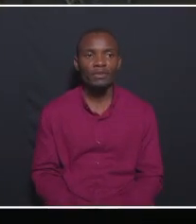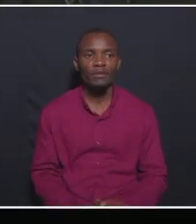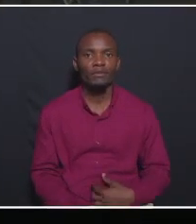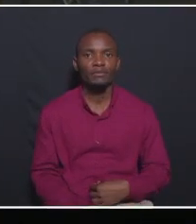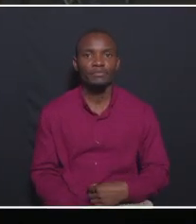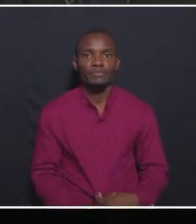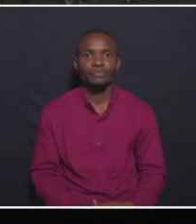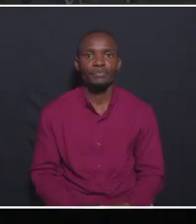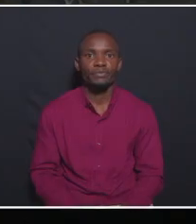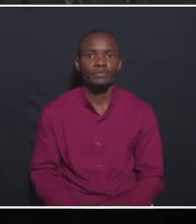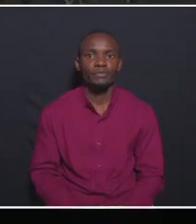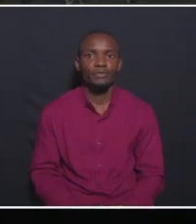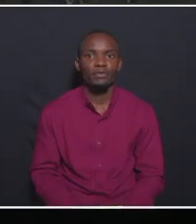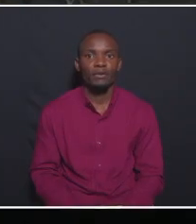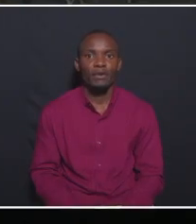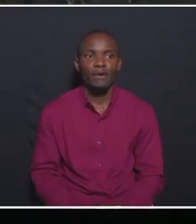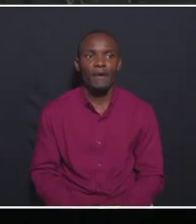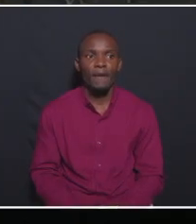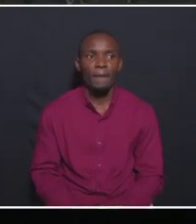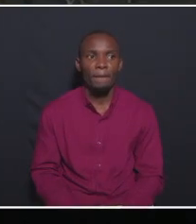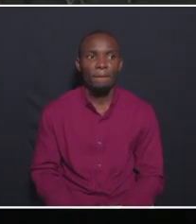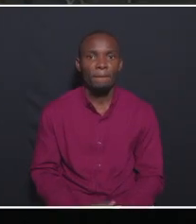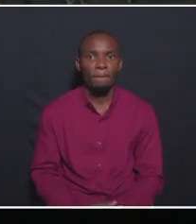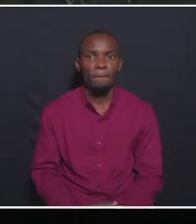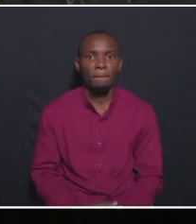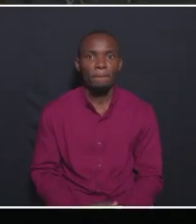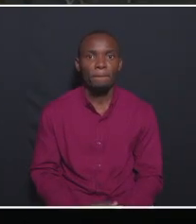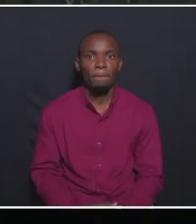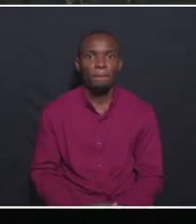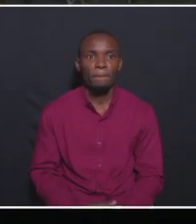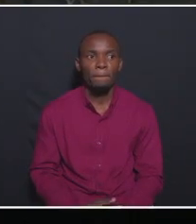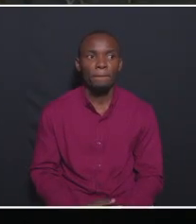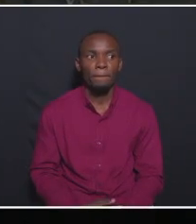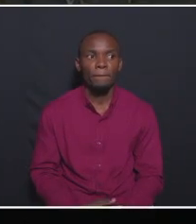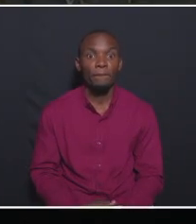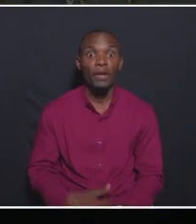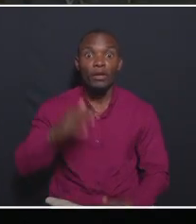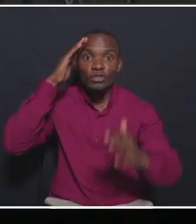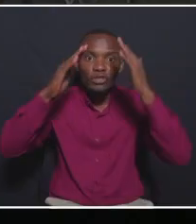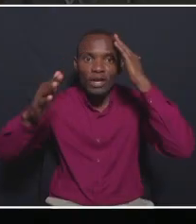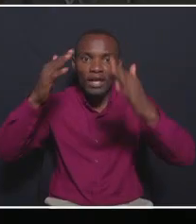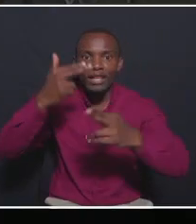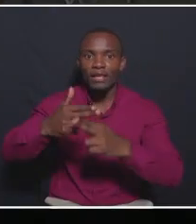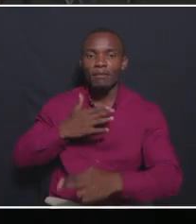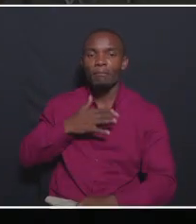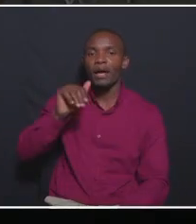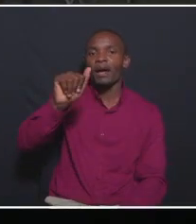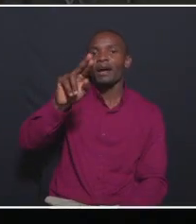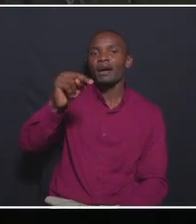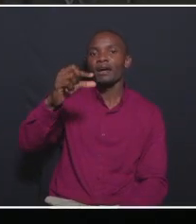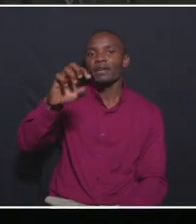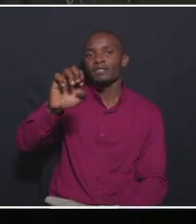Can we have a question there? So hi guys. My name is Angela Mombi. I am